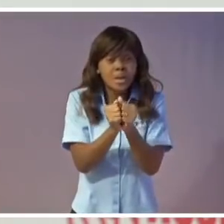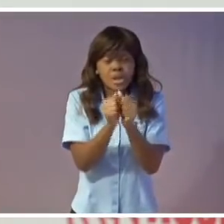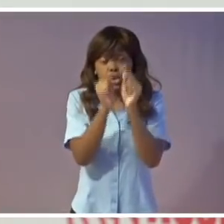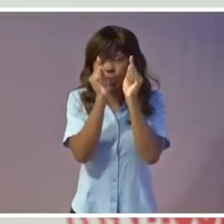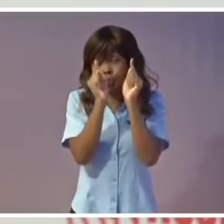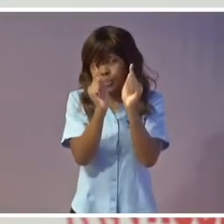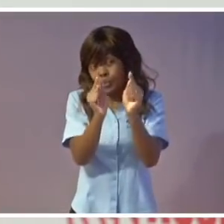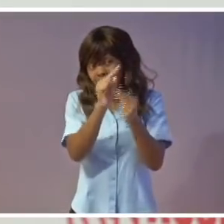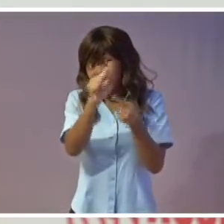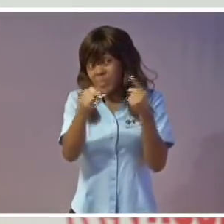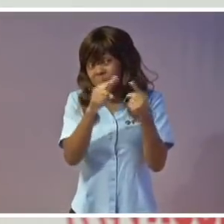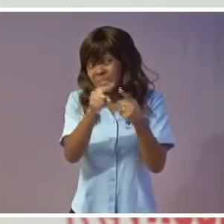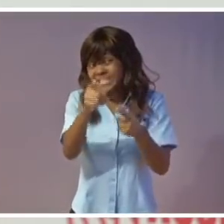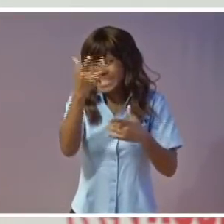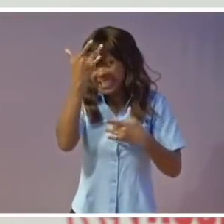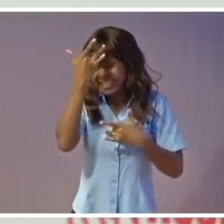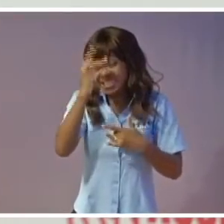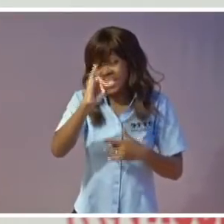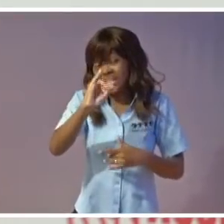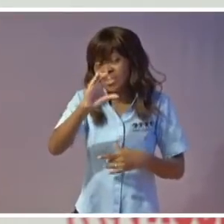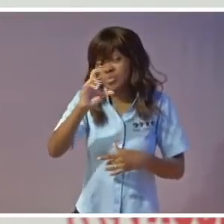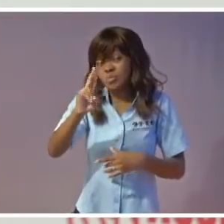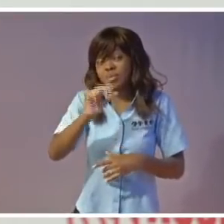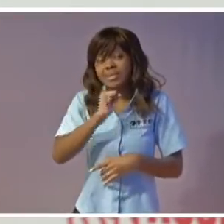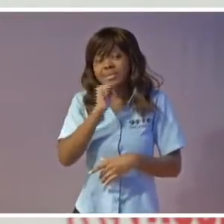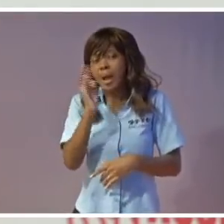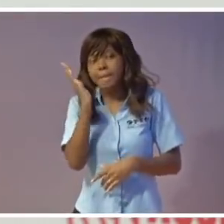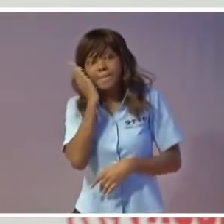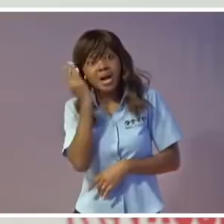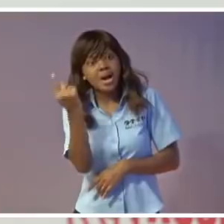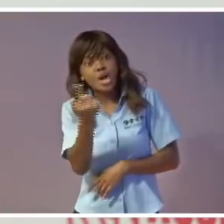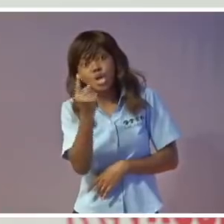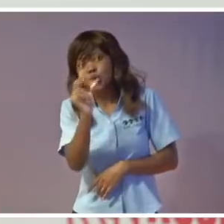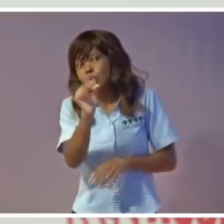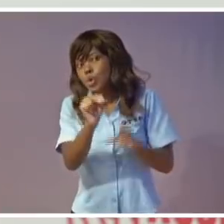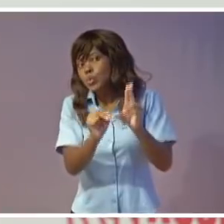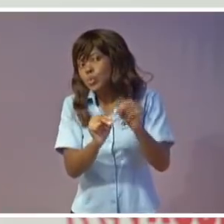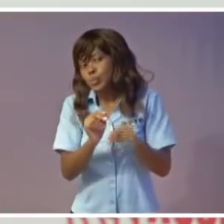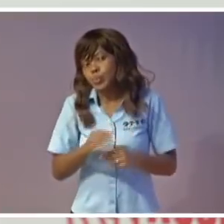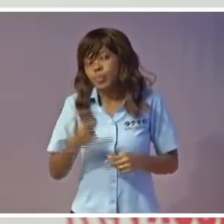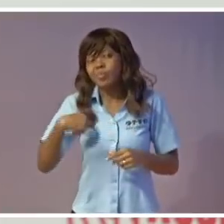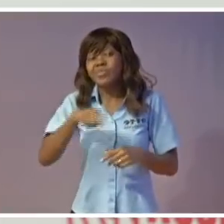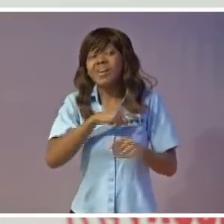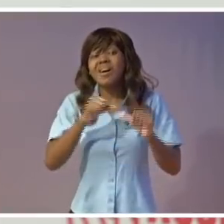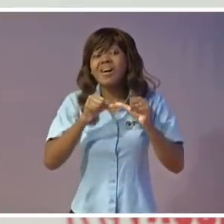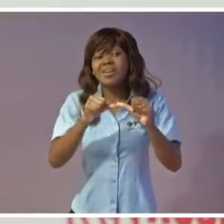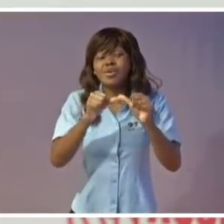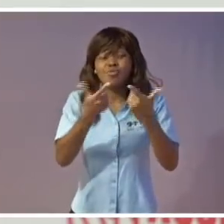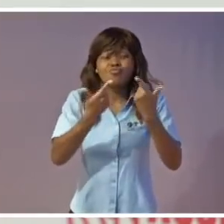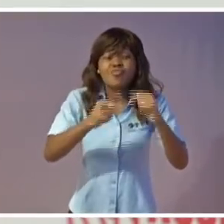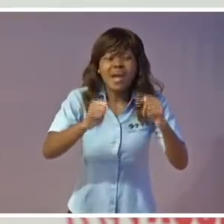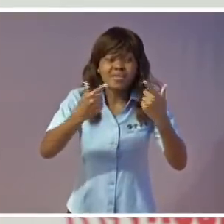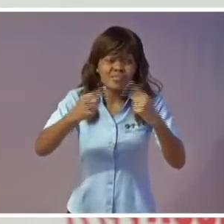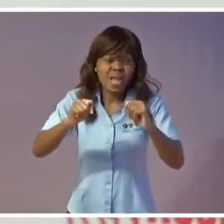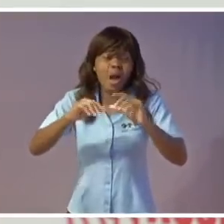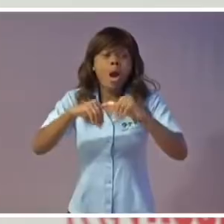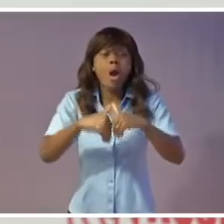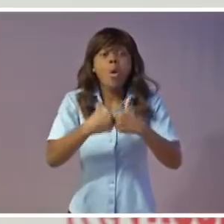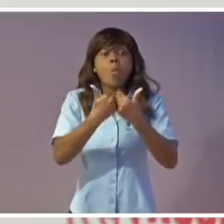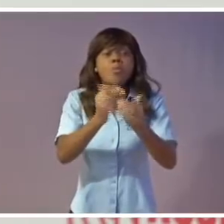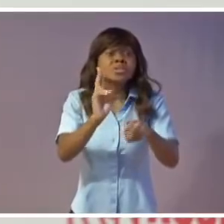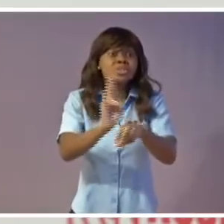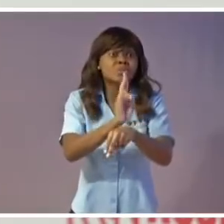continuing to look at increasing or operationalizing facilities for low acuity and medium acuity